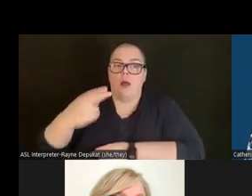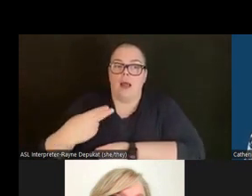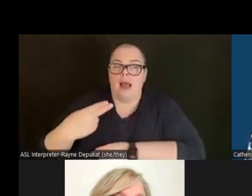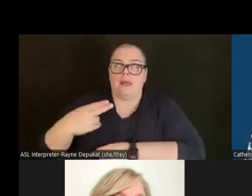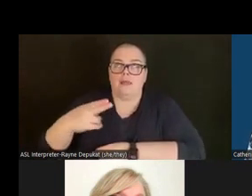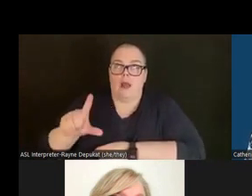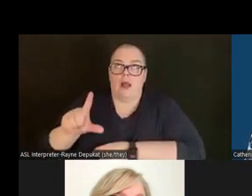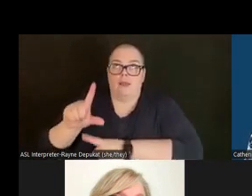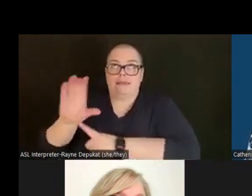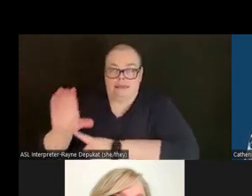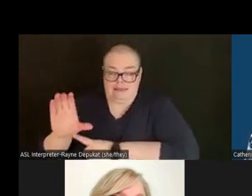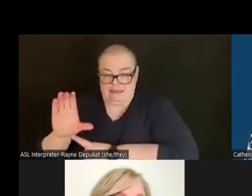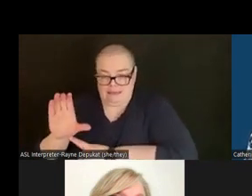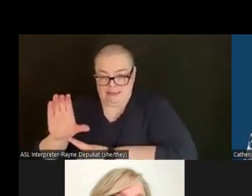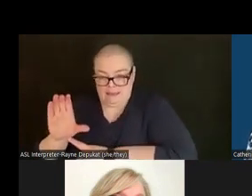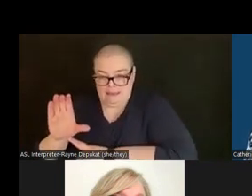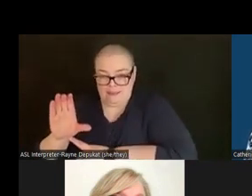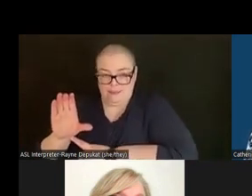EOHLC,